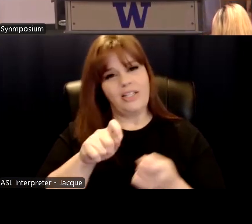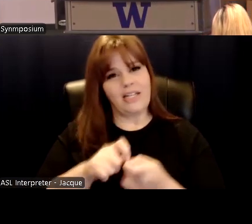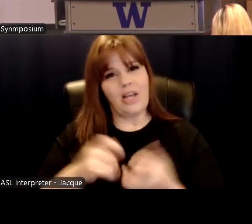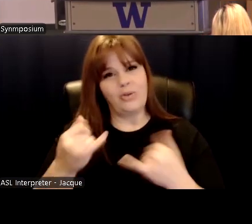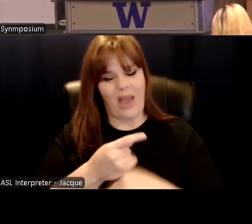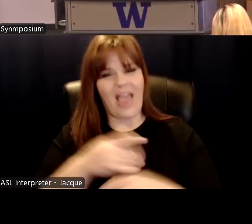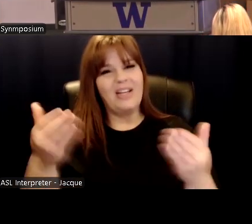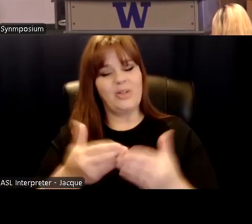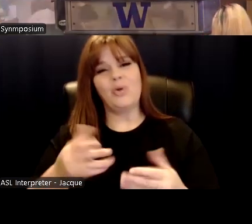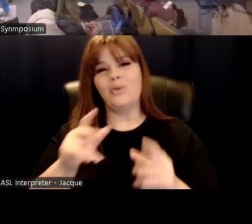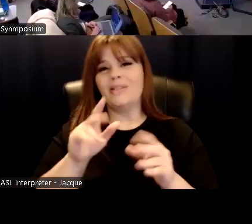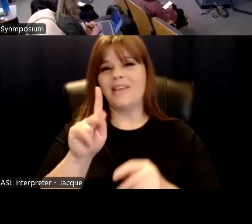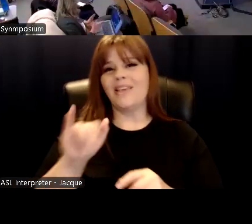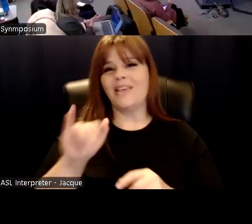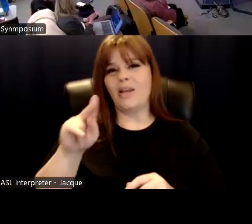keynote speaker.